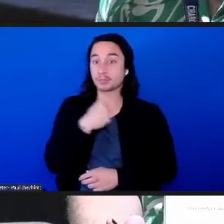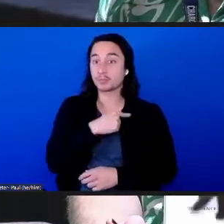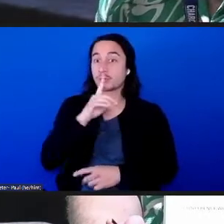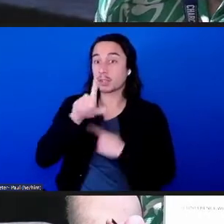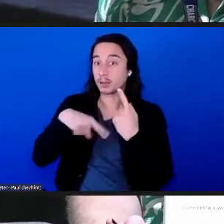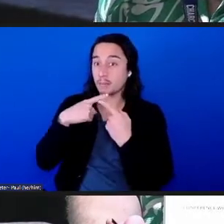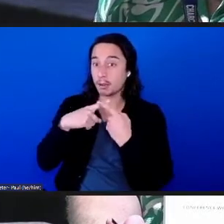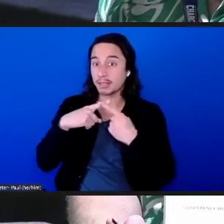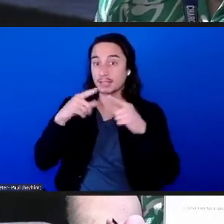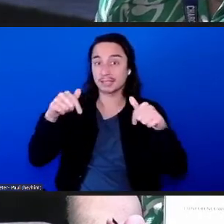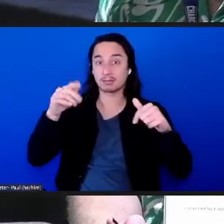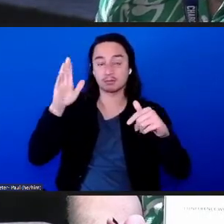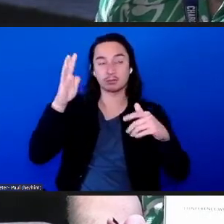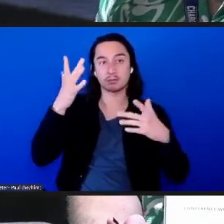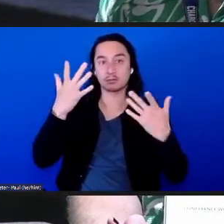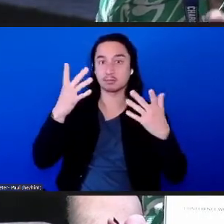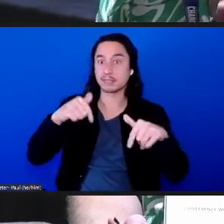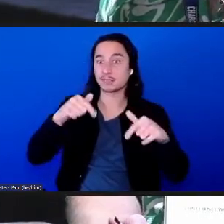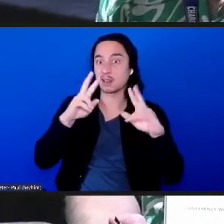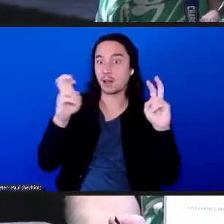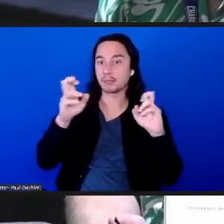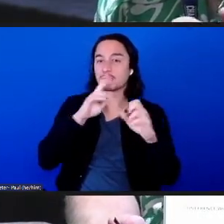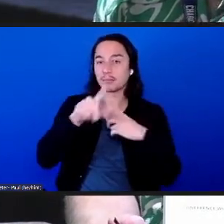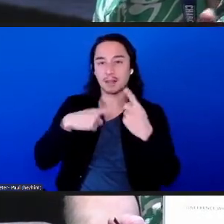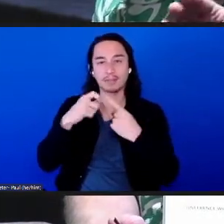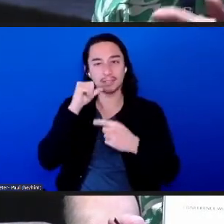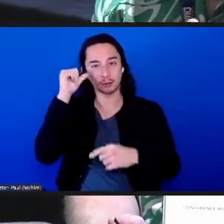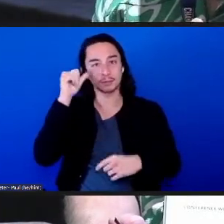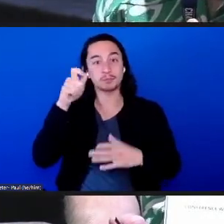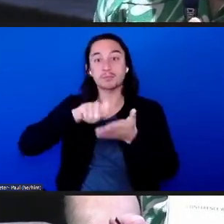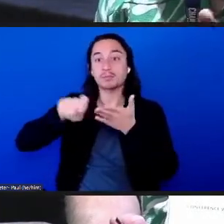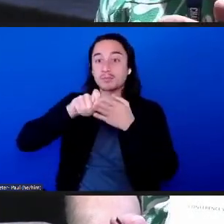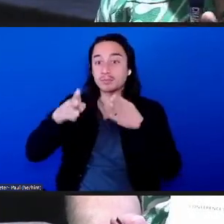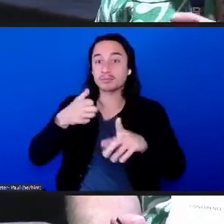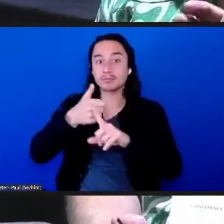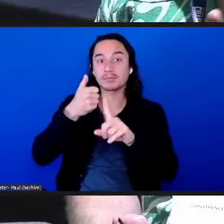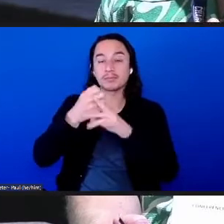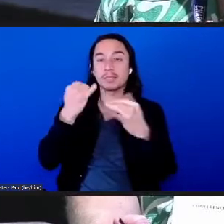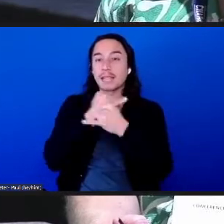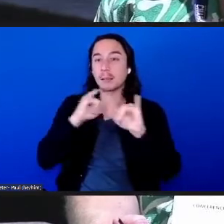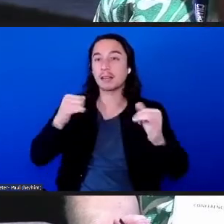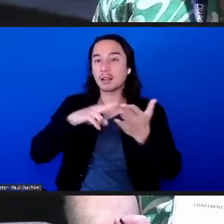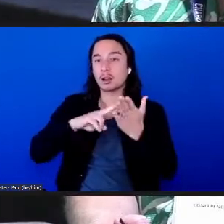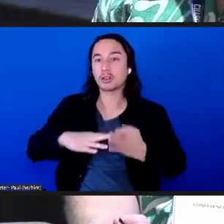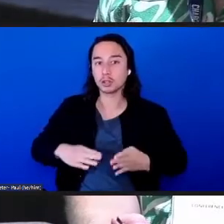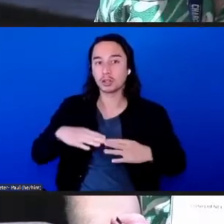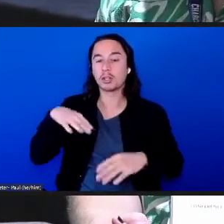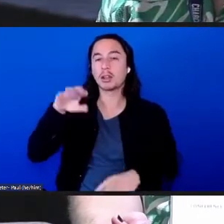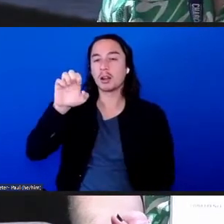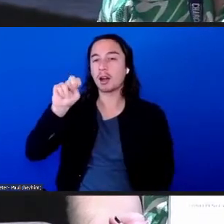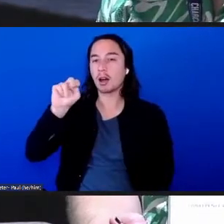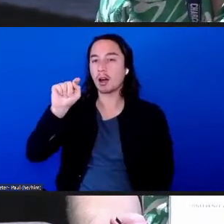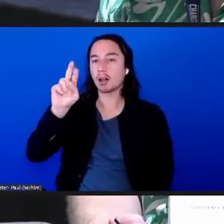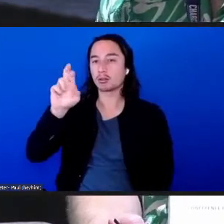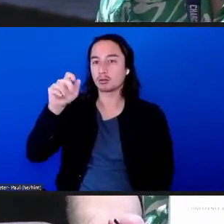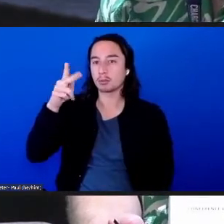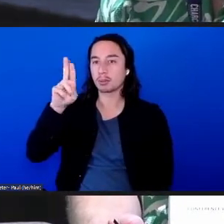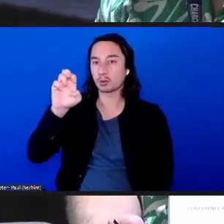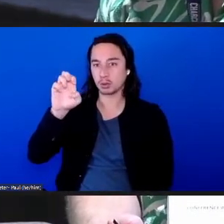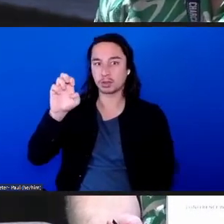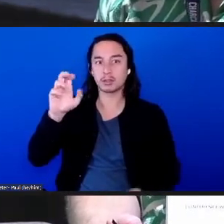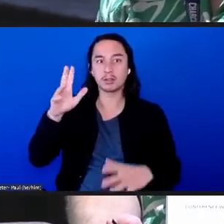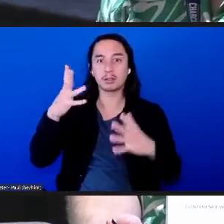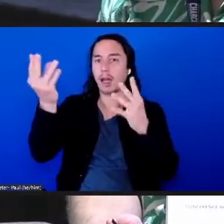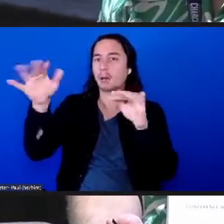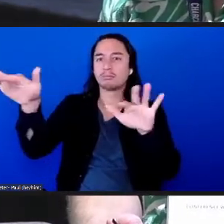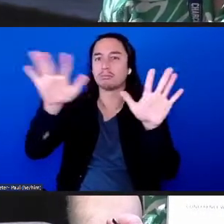in this talk yesterday, writers are independent contractor entrepreneurs out here with nothing to their names